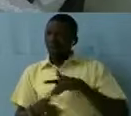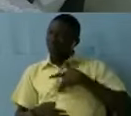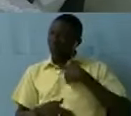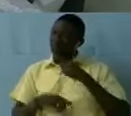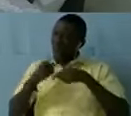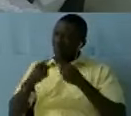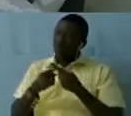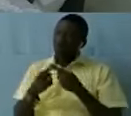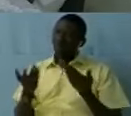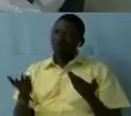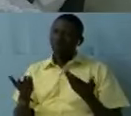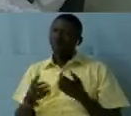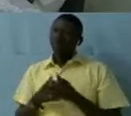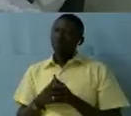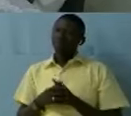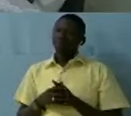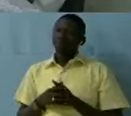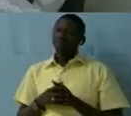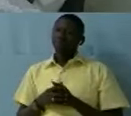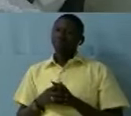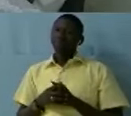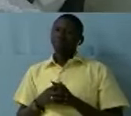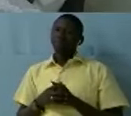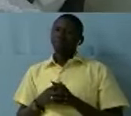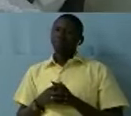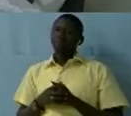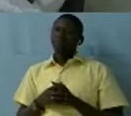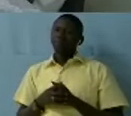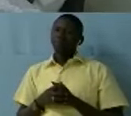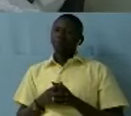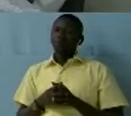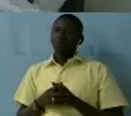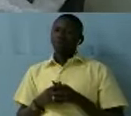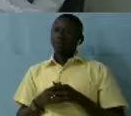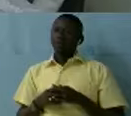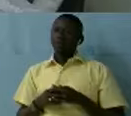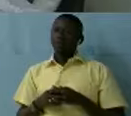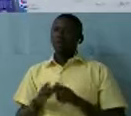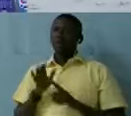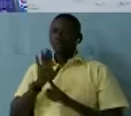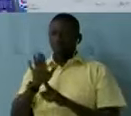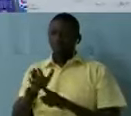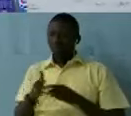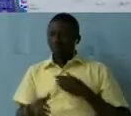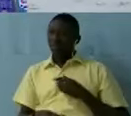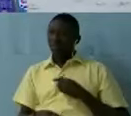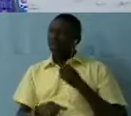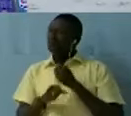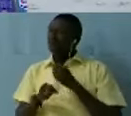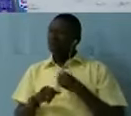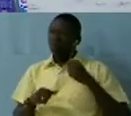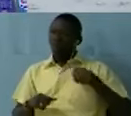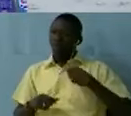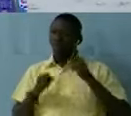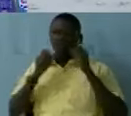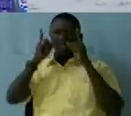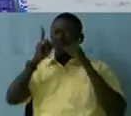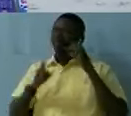ay mun kulle andin nak hadama yato hardships it cost me in my life